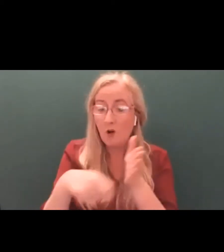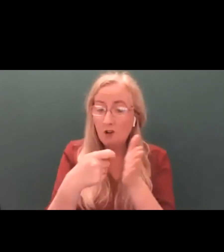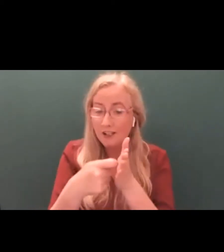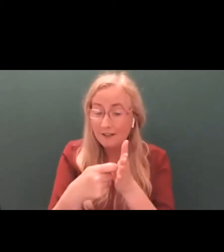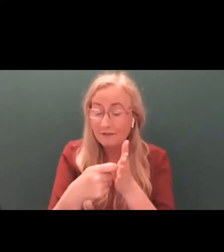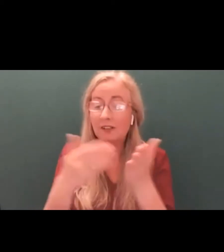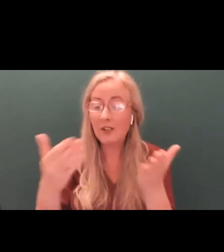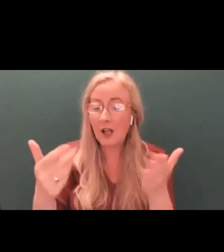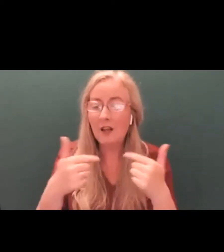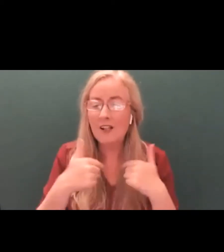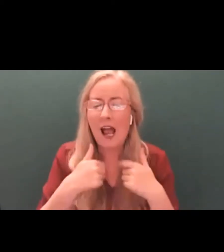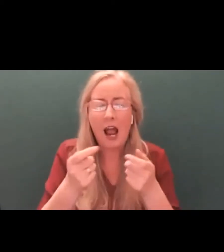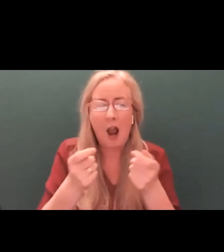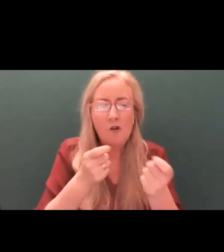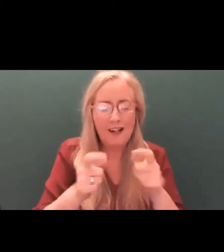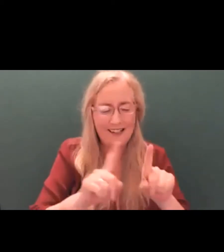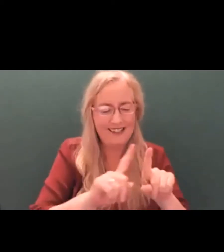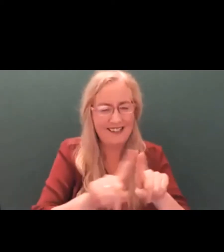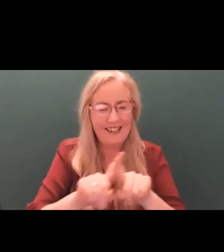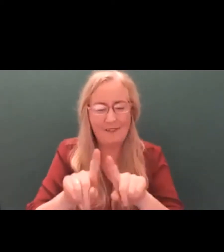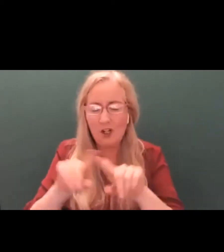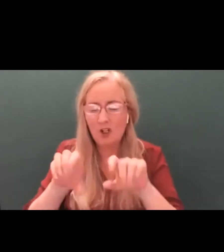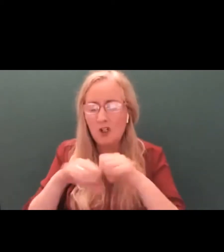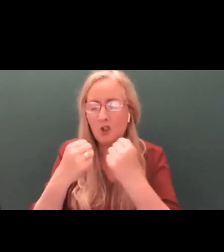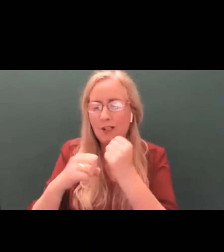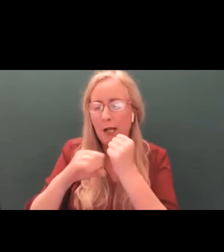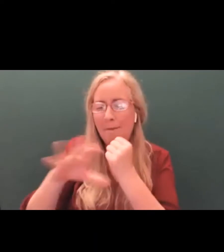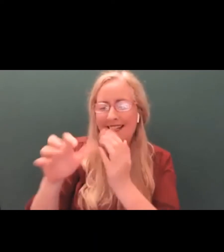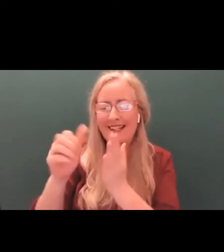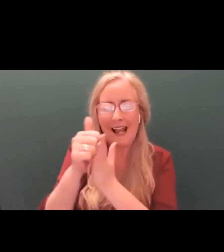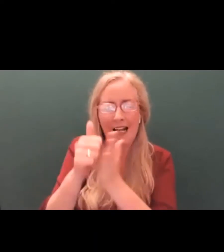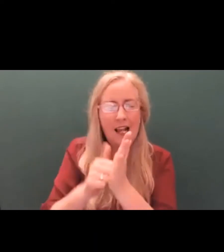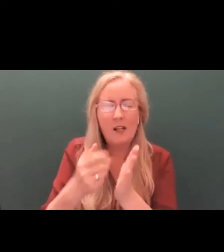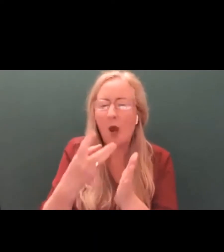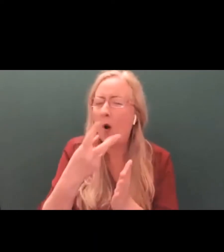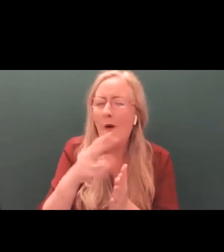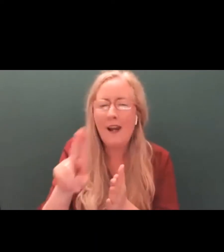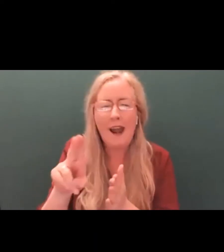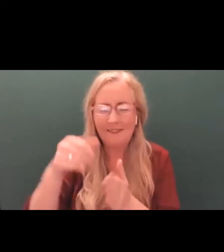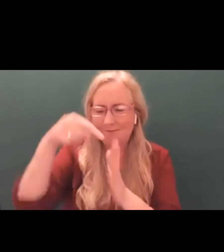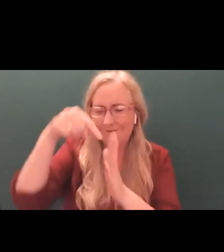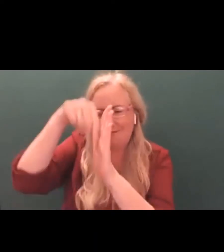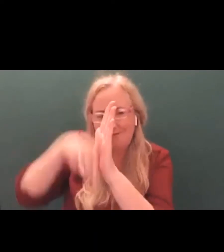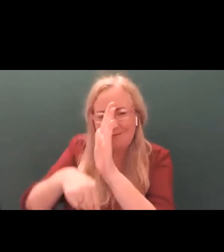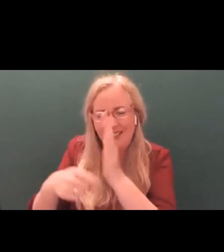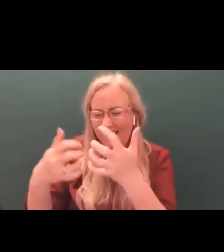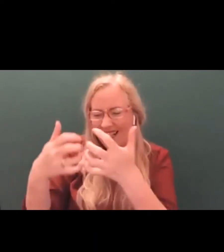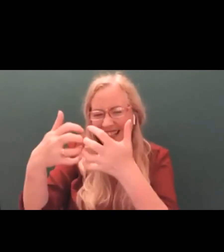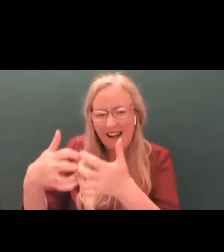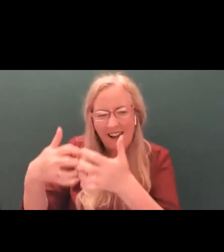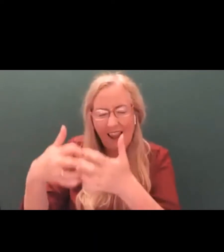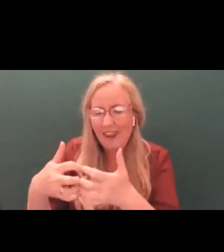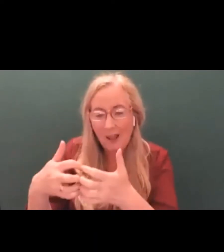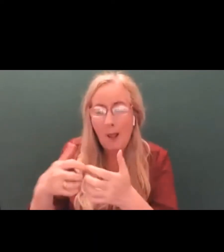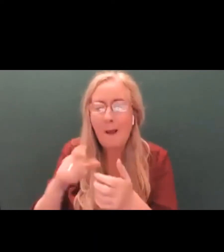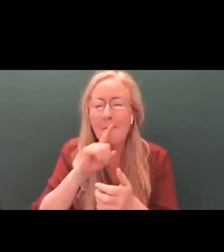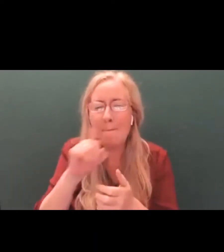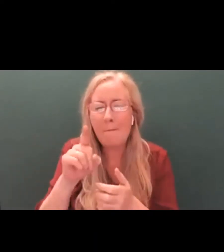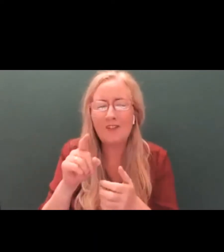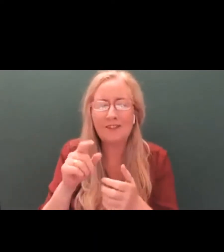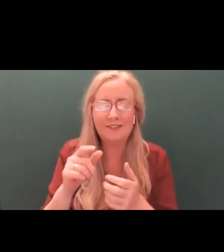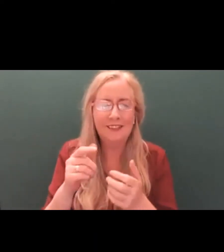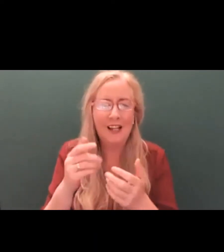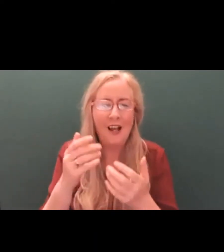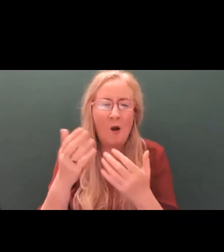I run a few different social media accounts, and I'm not going to go into the technicalities of them, but maybe the atmosphere that you